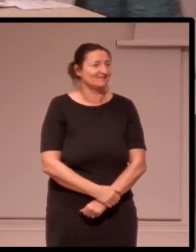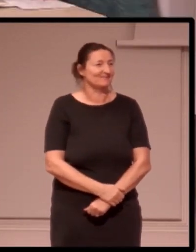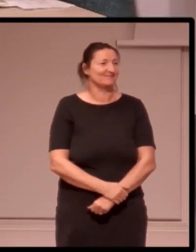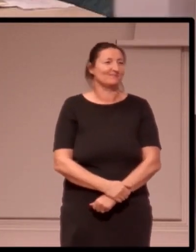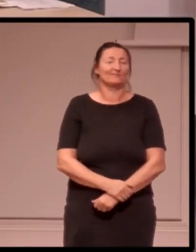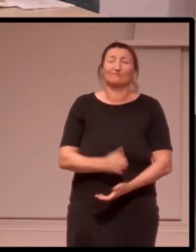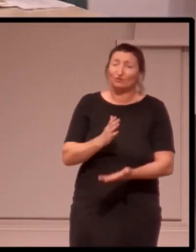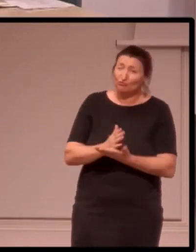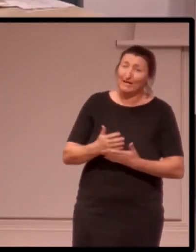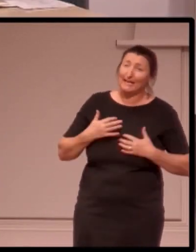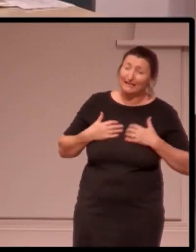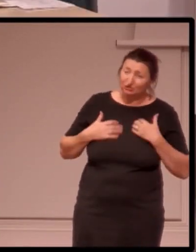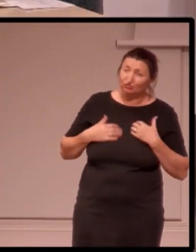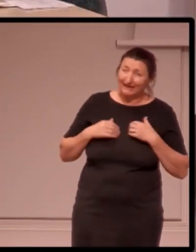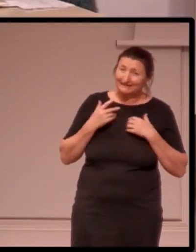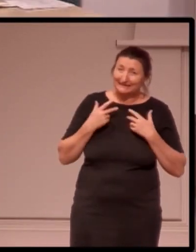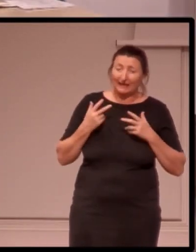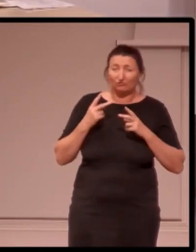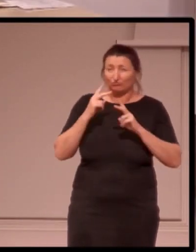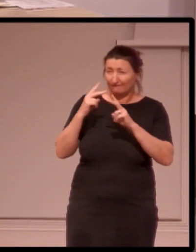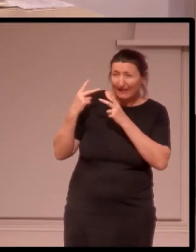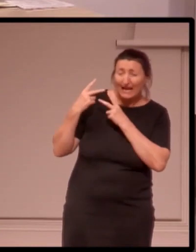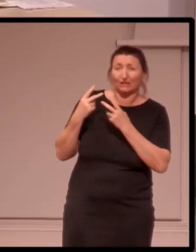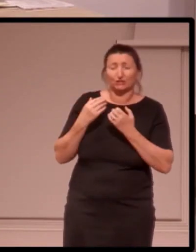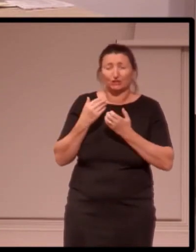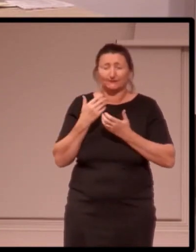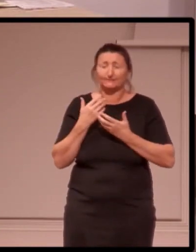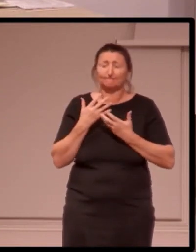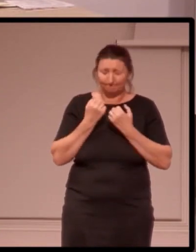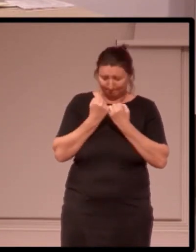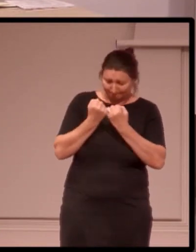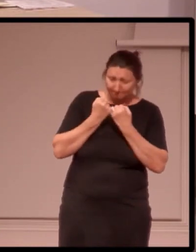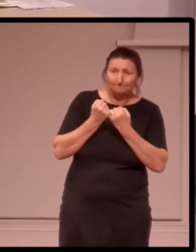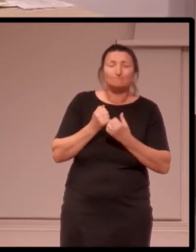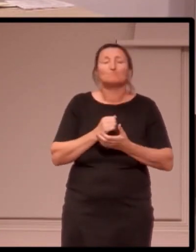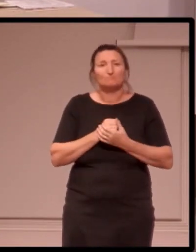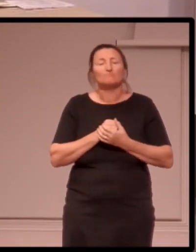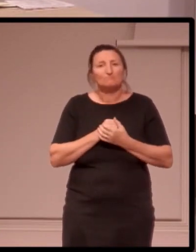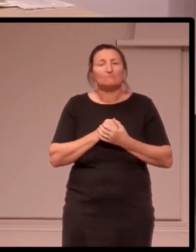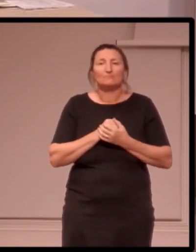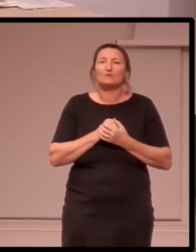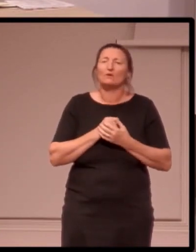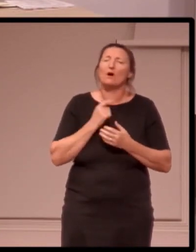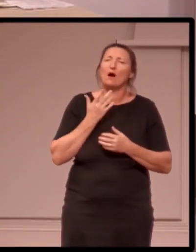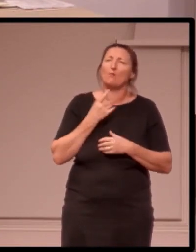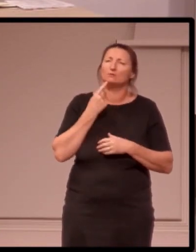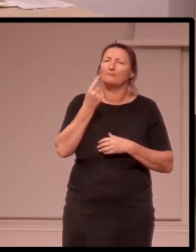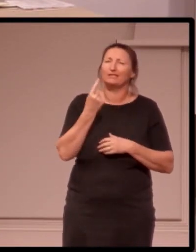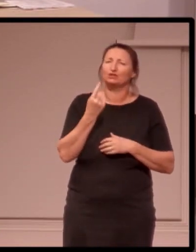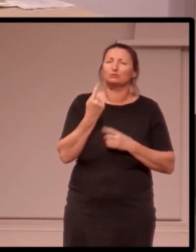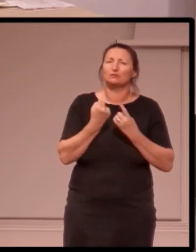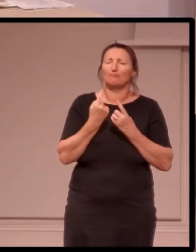Really, really interesting reflections. And Emma, I wanted to just pick up on one of the things that you actually